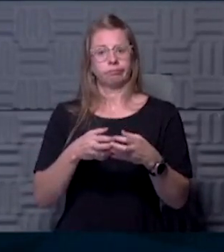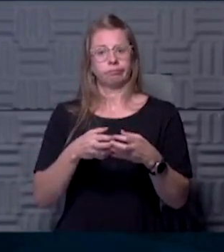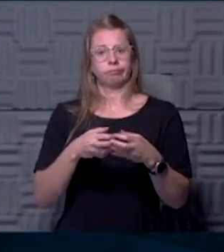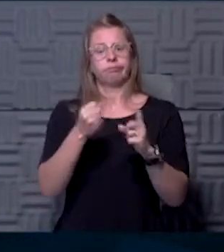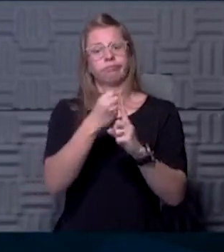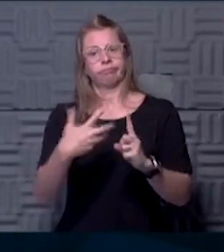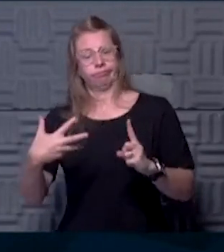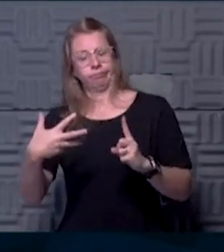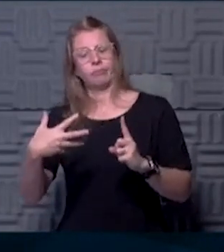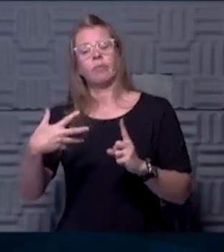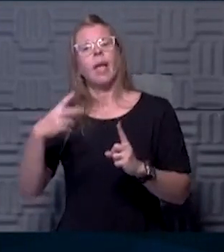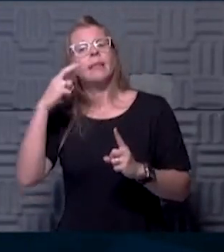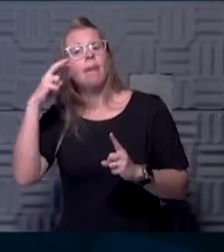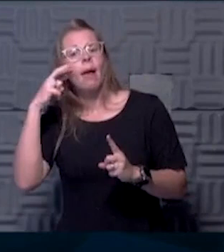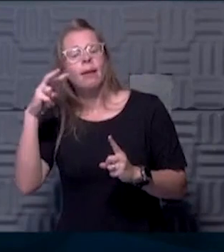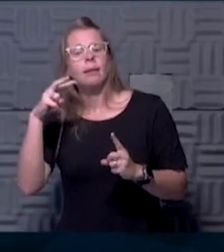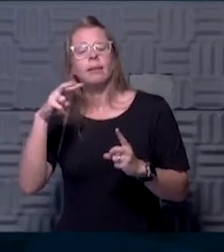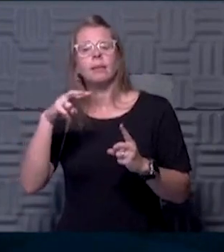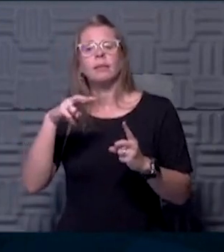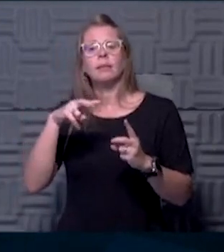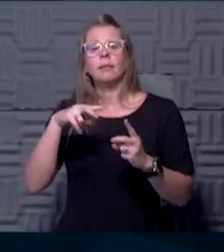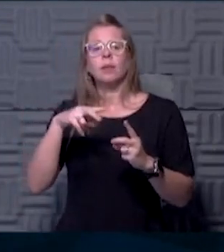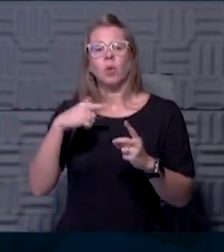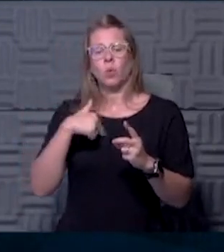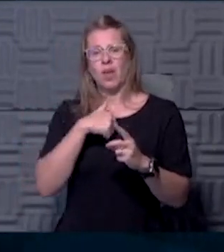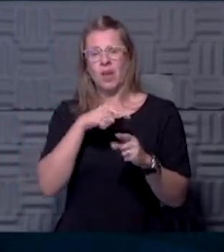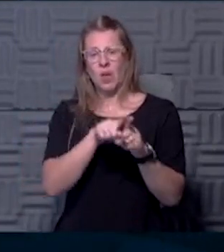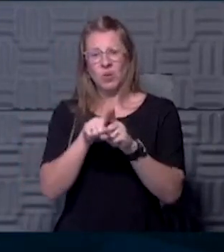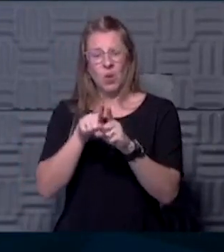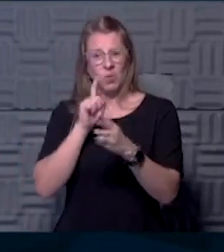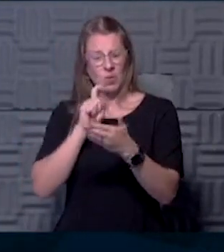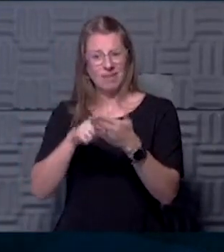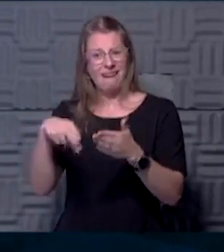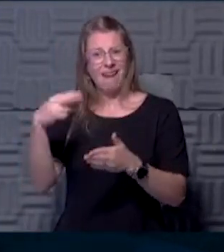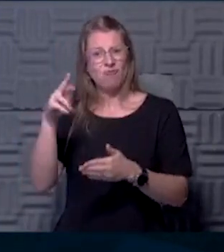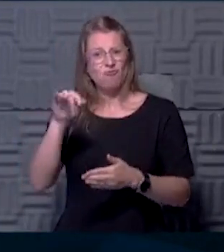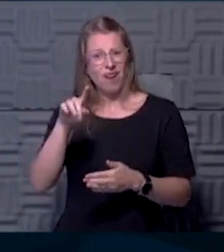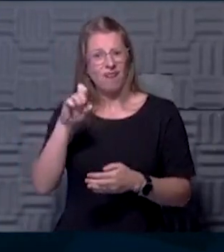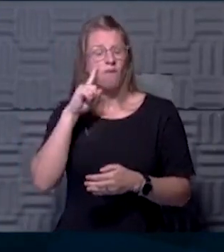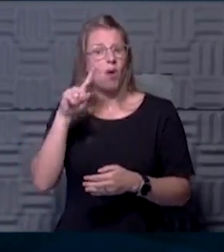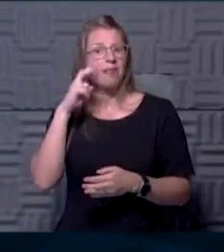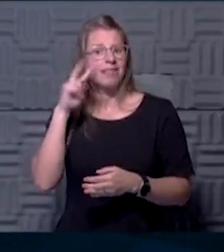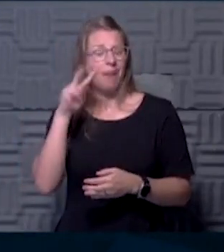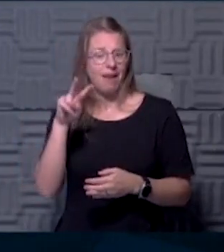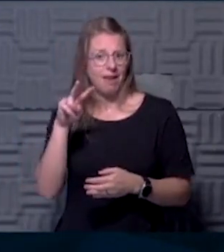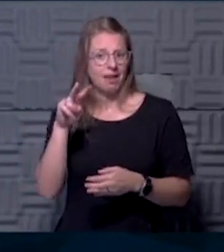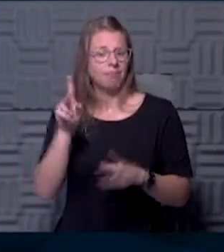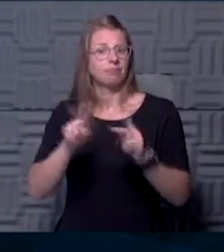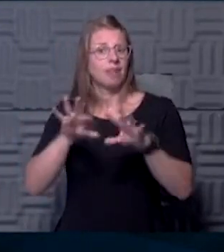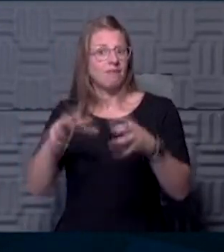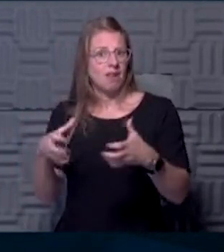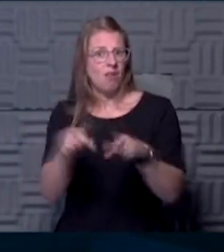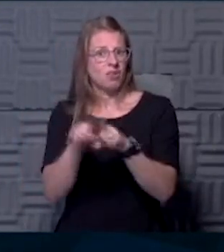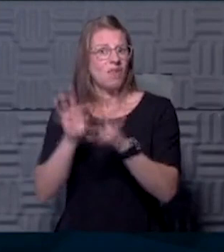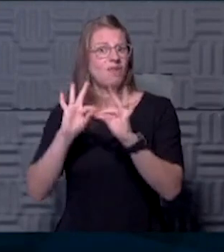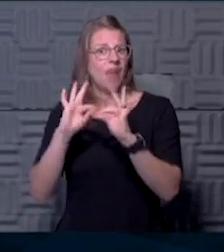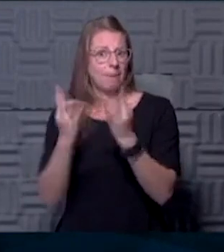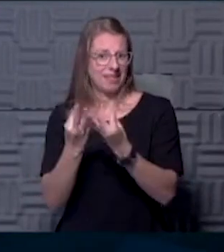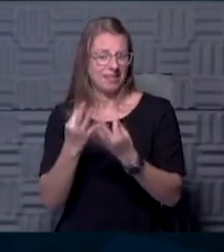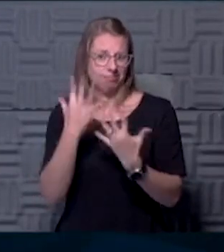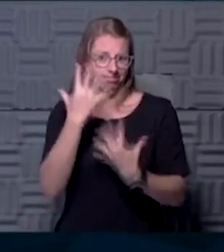Hispanic ethnicity, and we are seeing really high rates in Hispanic individuals and families,